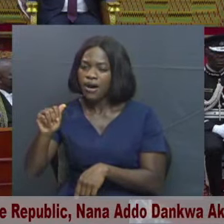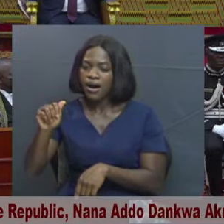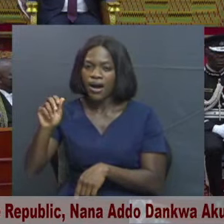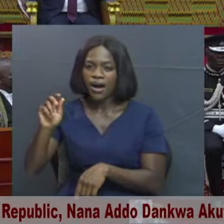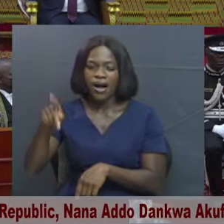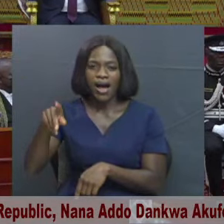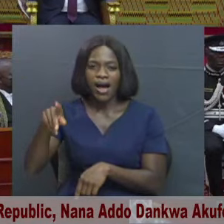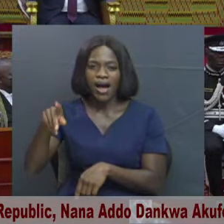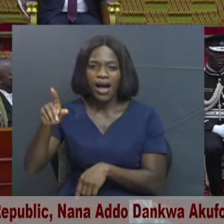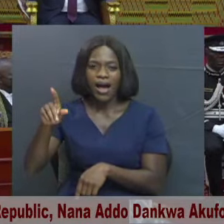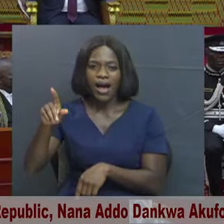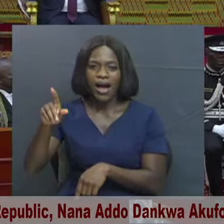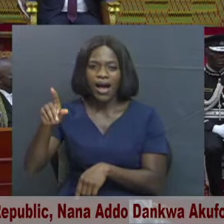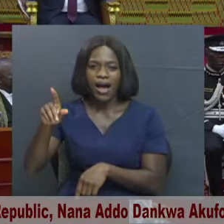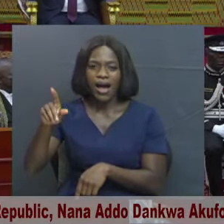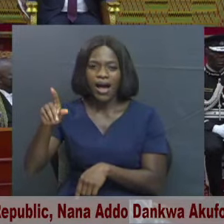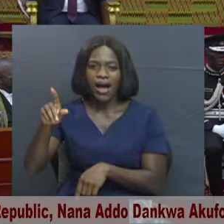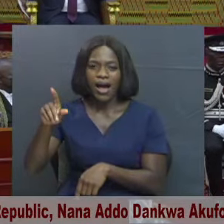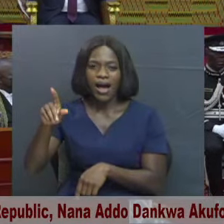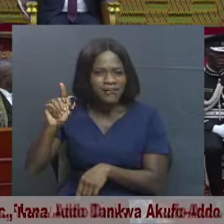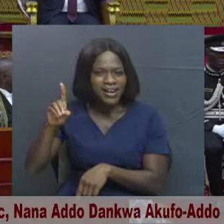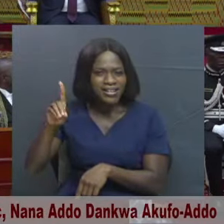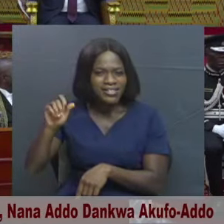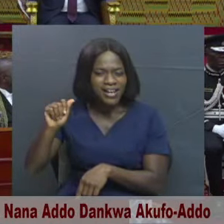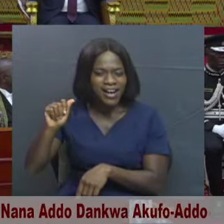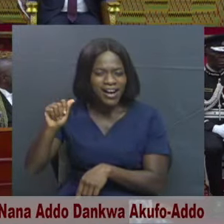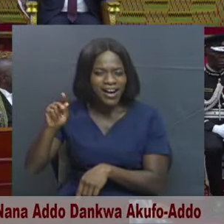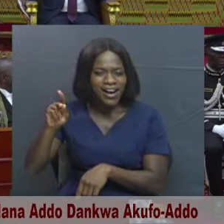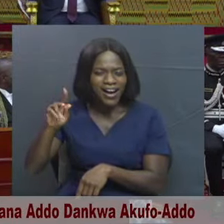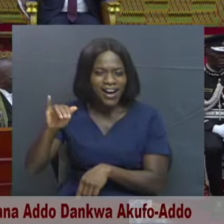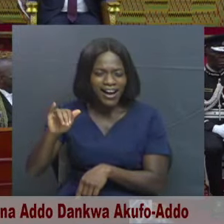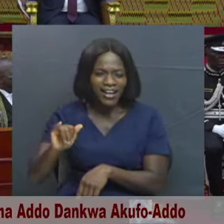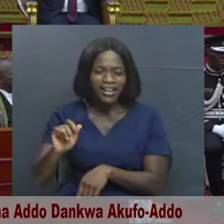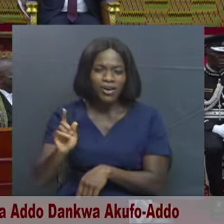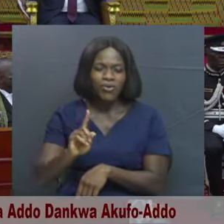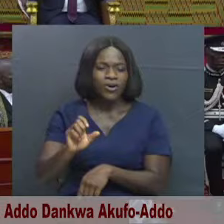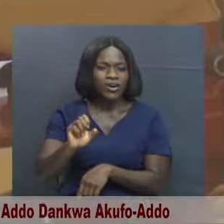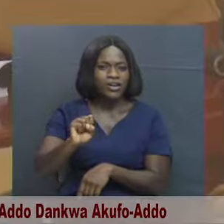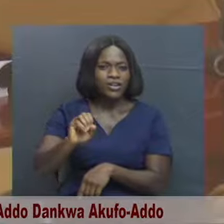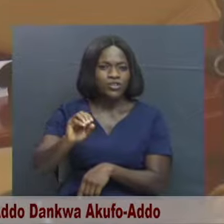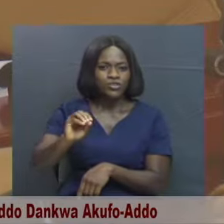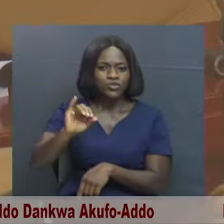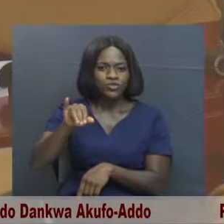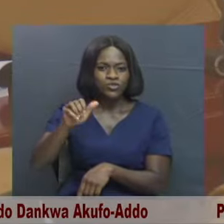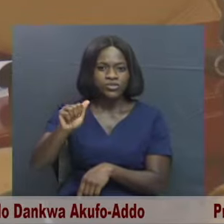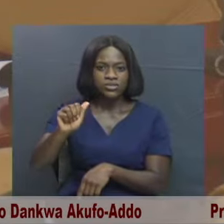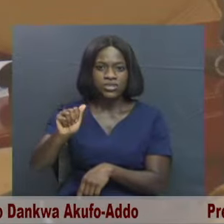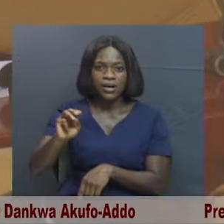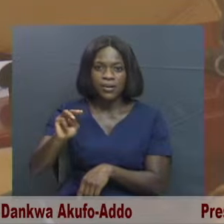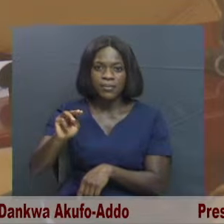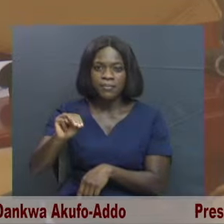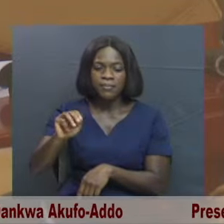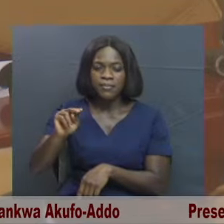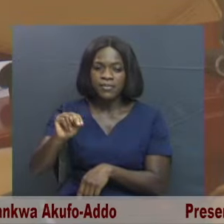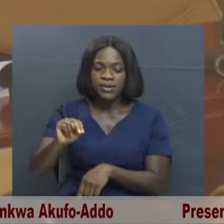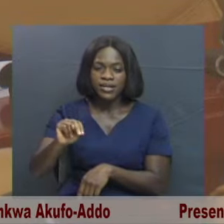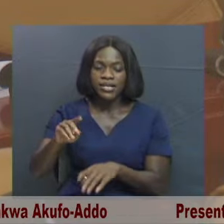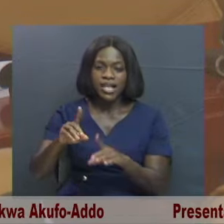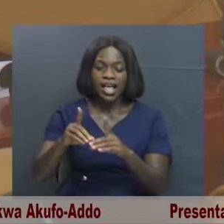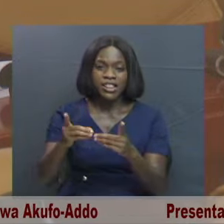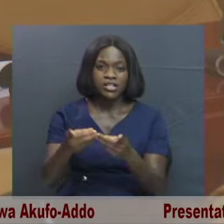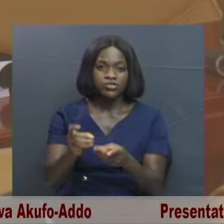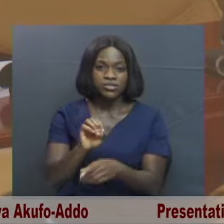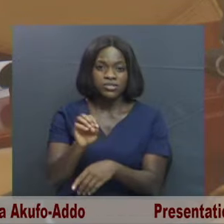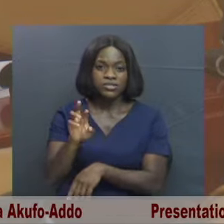mad in the in the district in the demand District of the Eastern